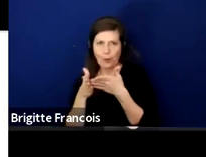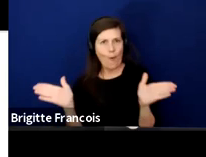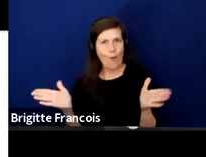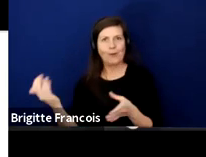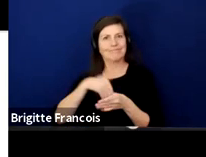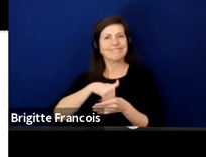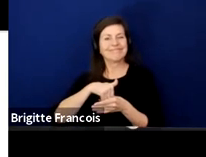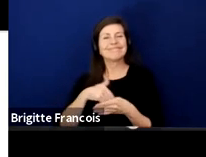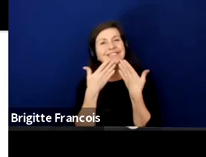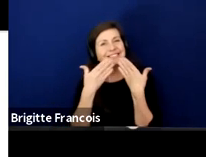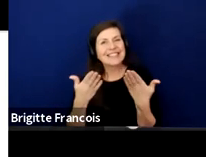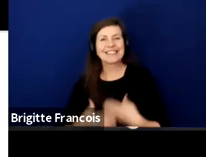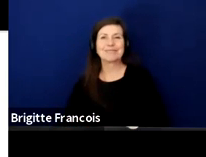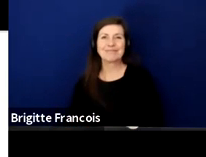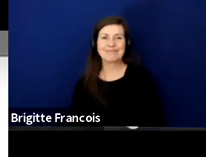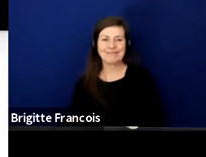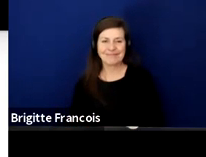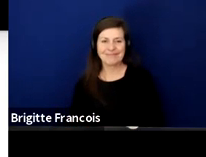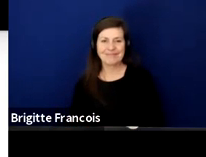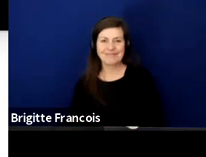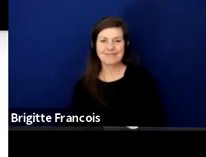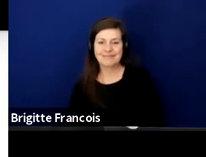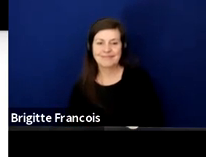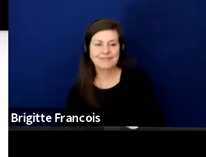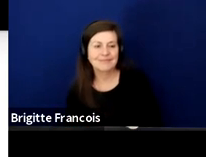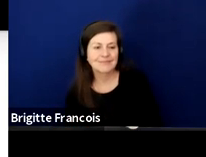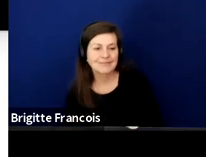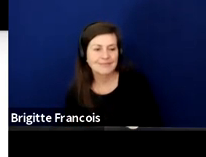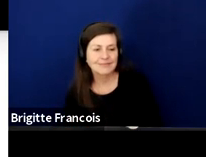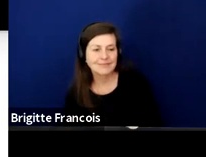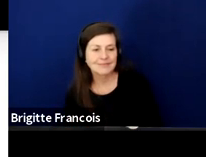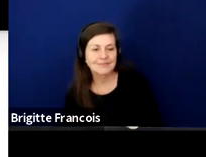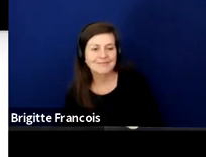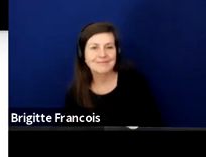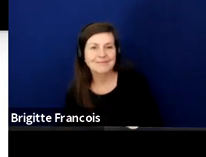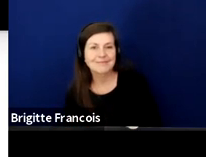Bye. Bye-bye.